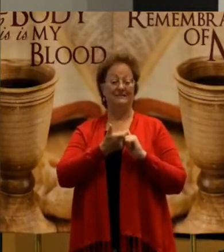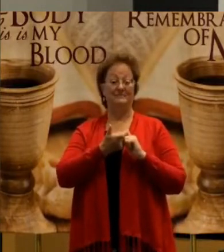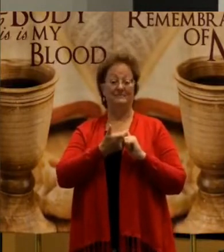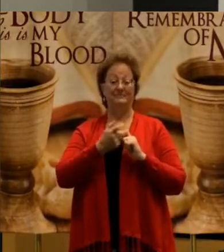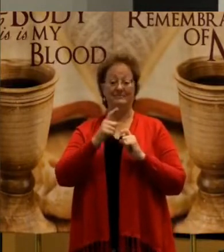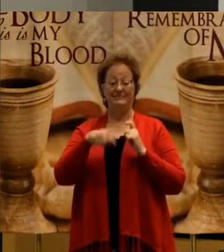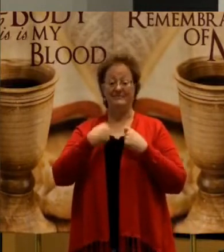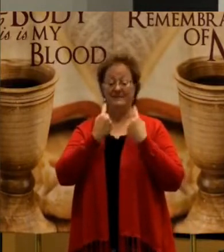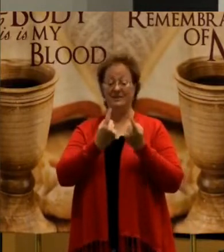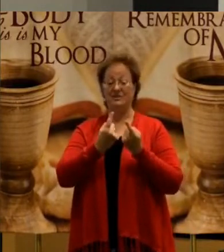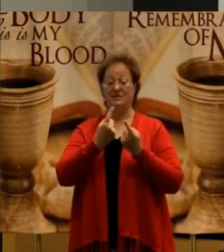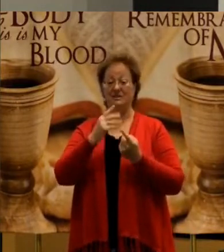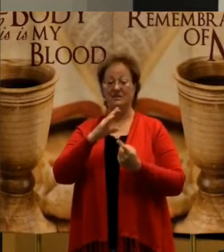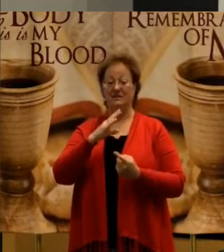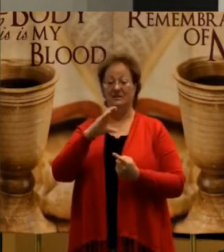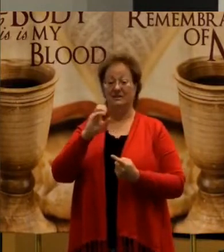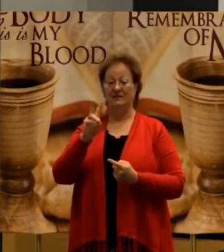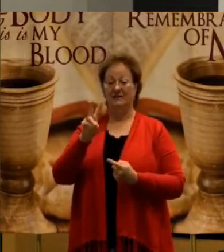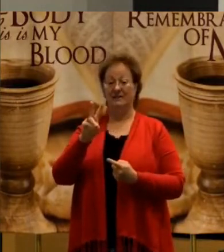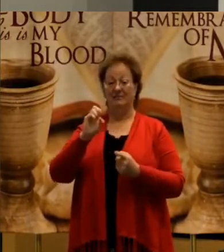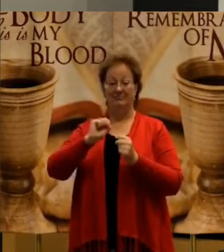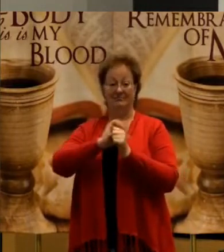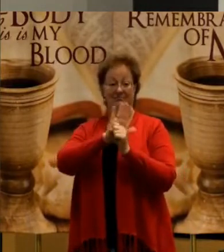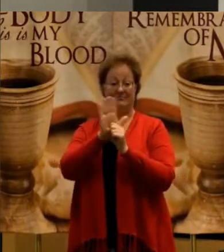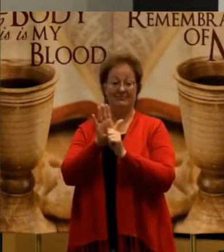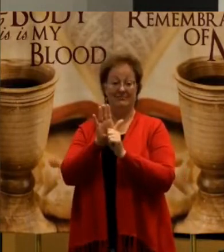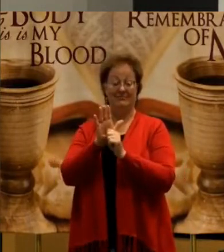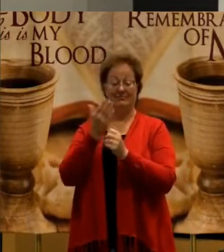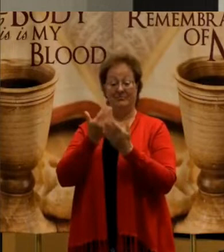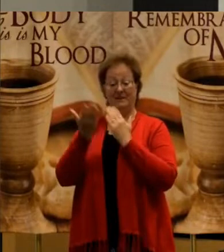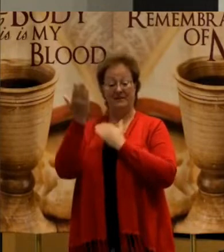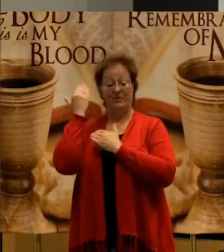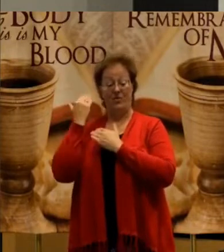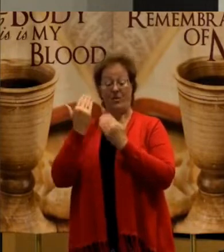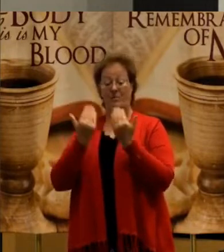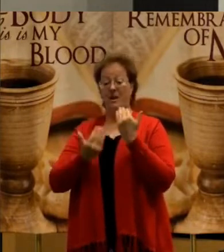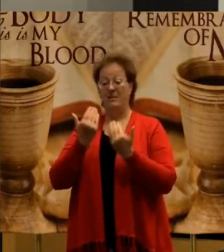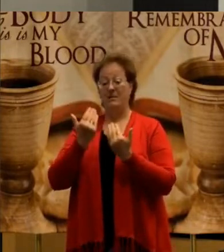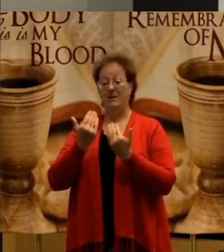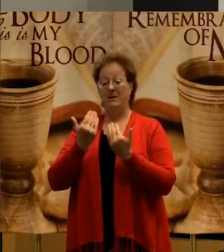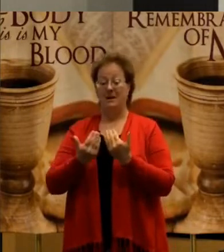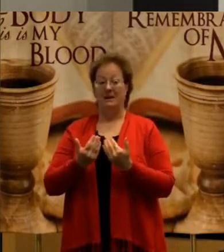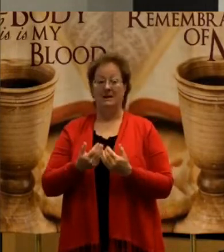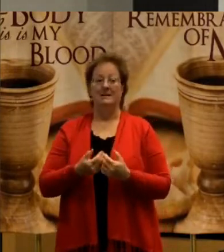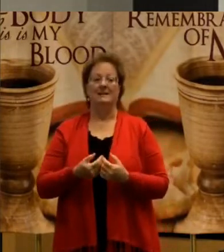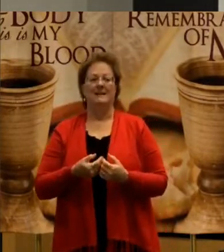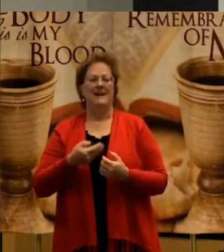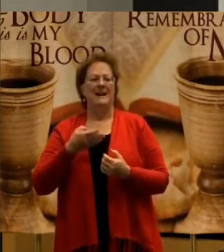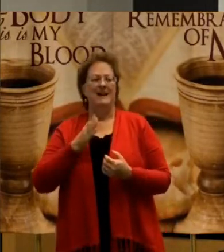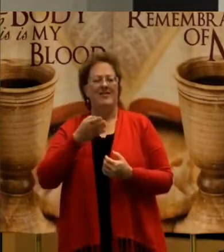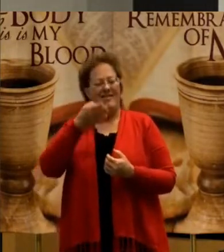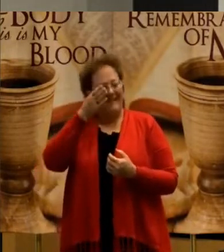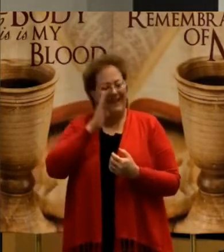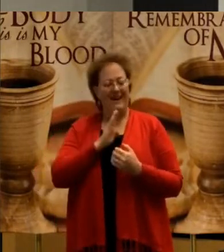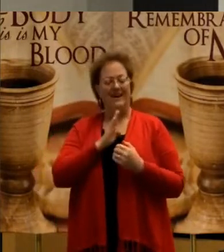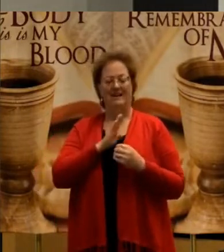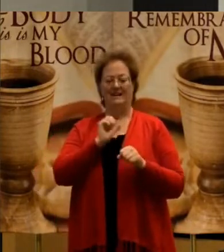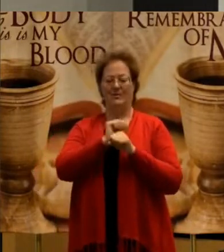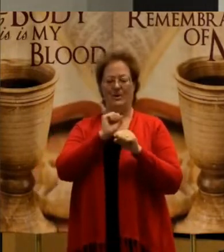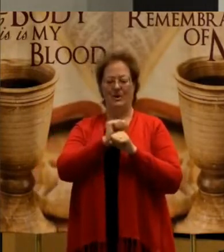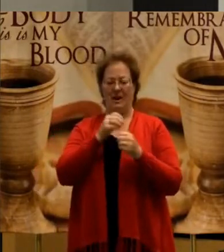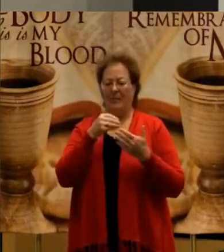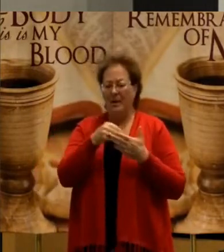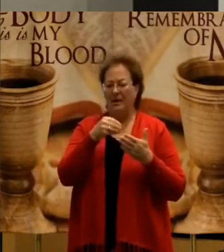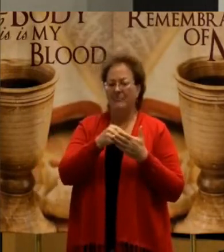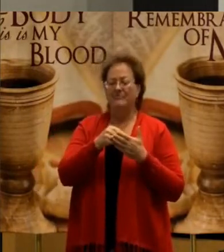the coronavirus crisis began. Maybe before the coronavirus, our gods were affluence, work,